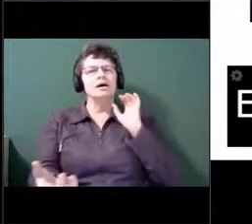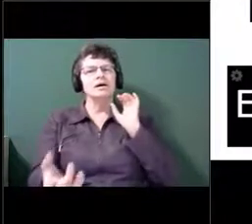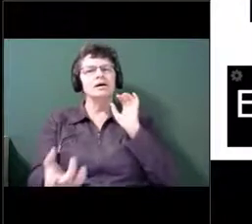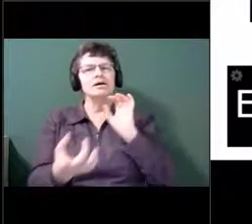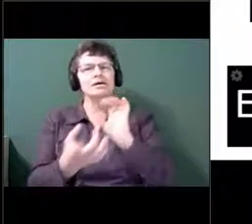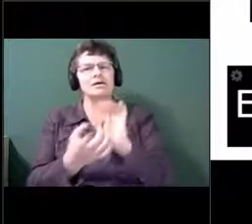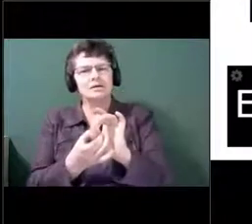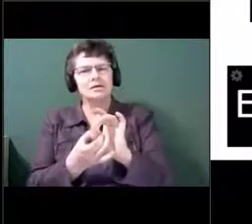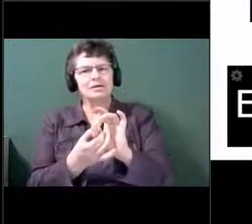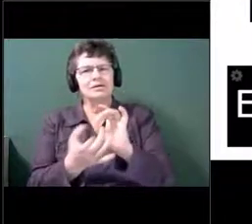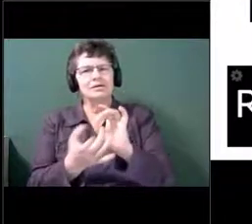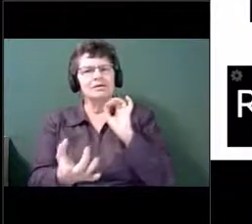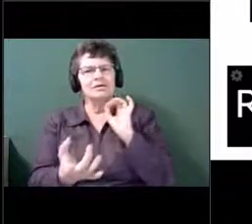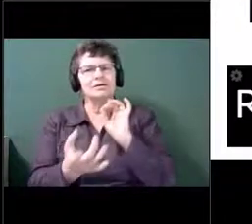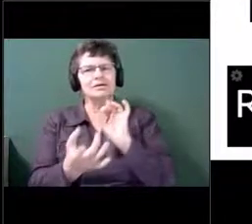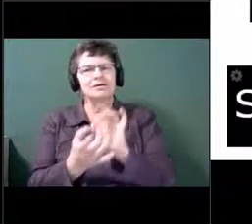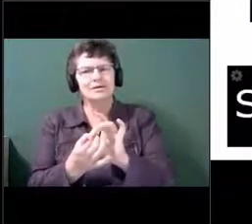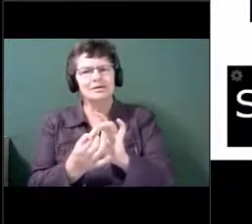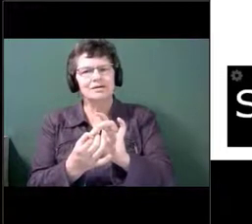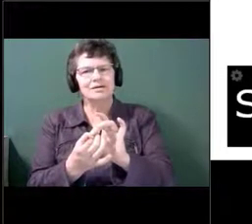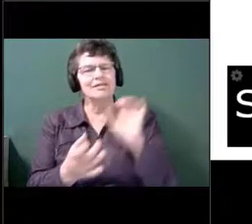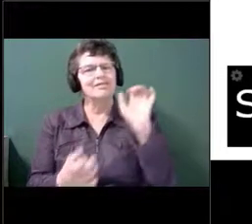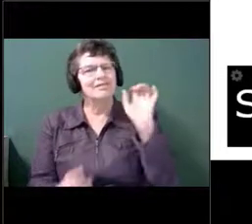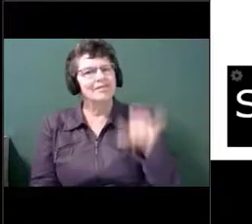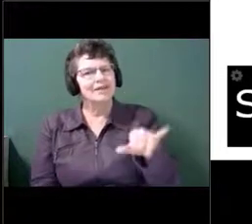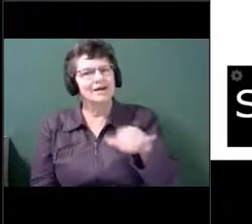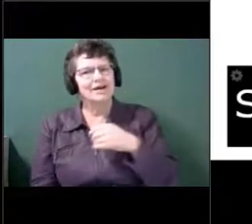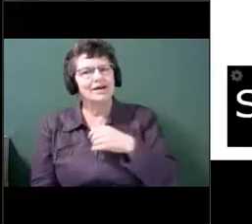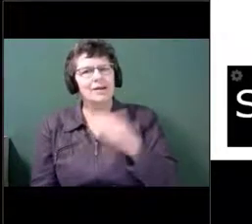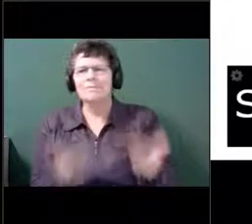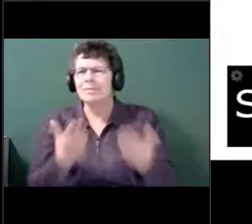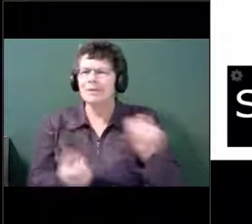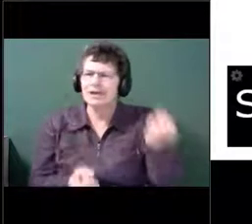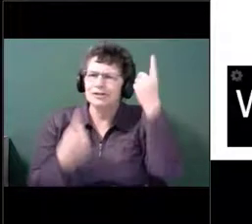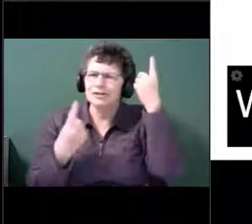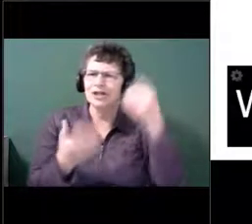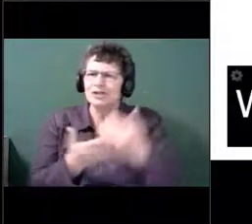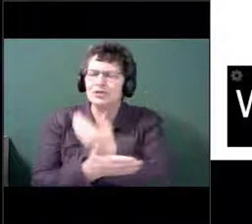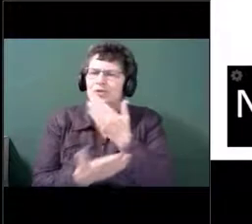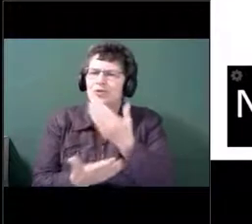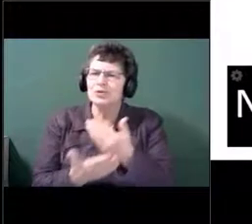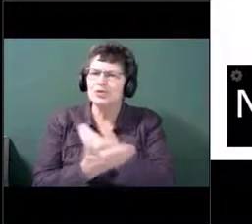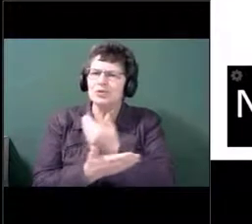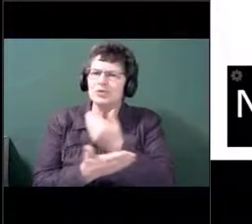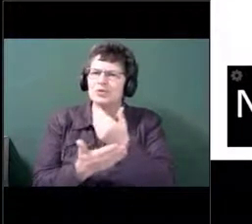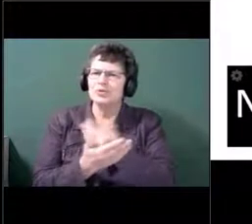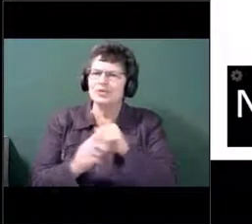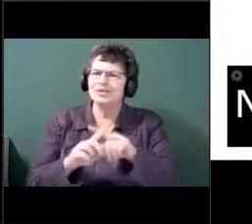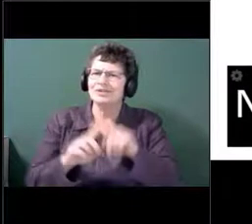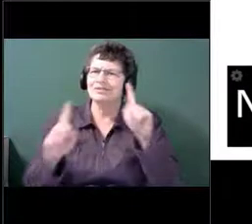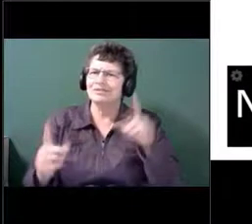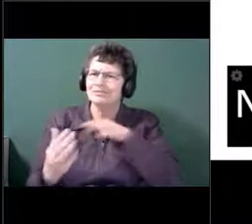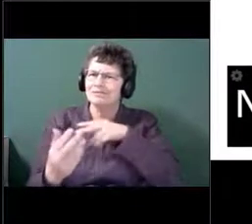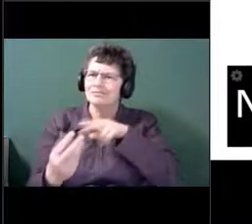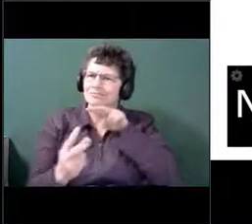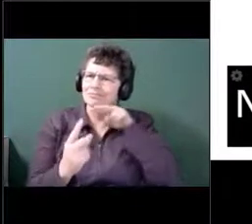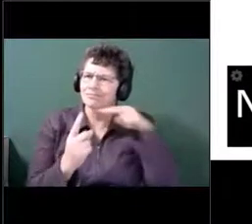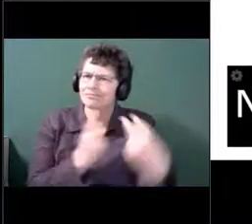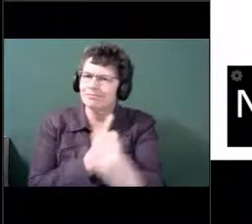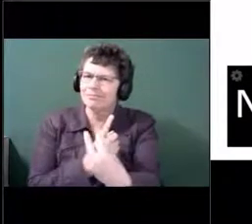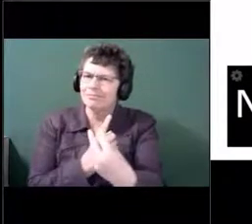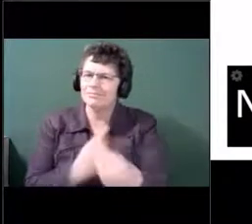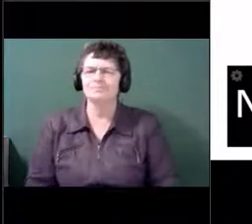way. Next slide, please. So as I mentioned, this is the